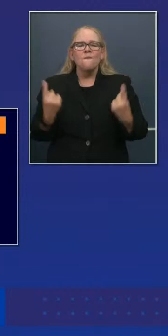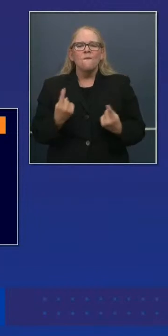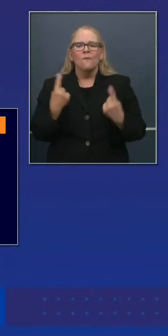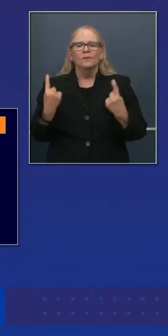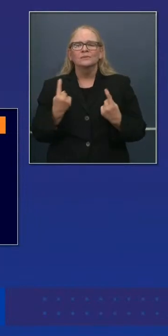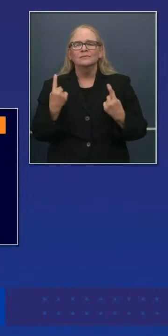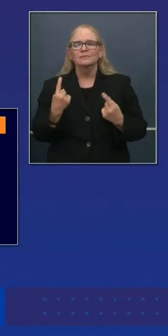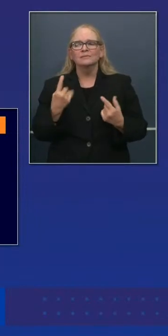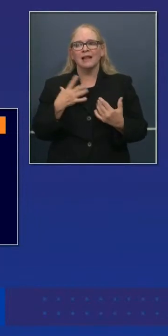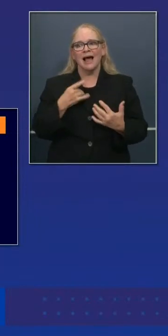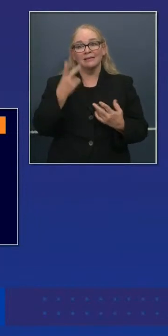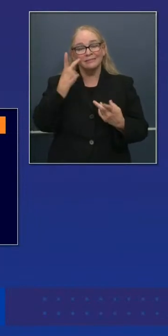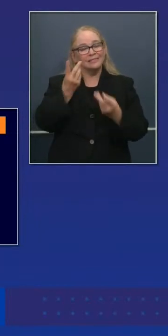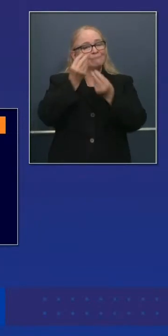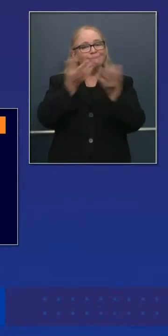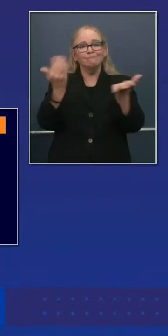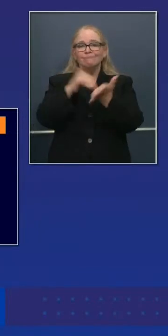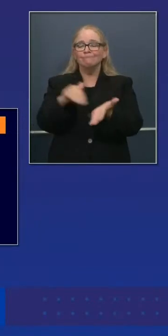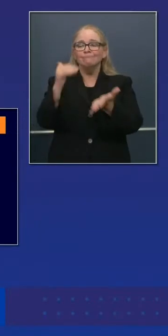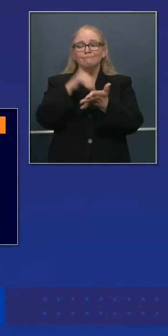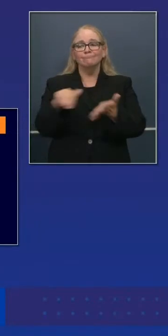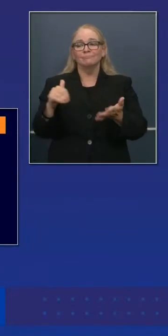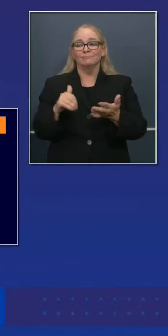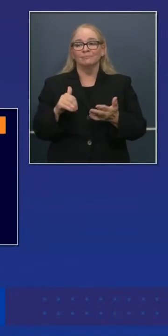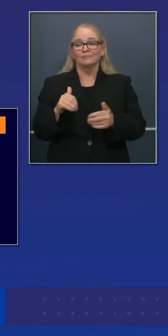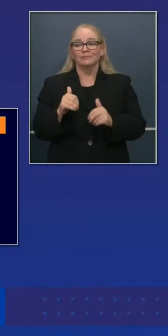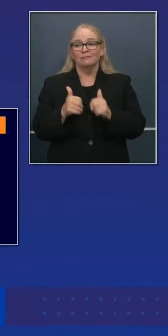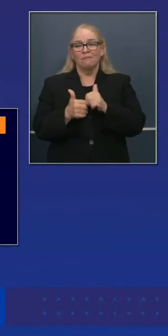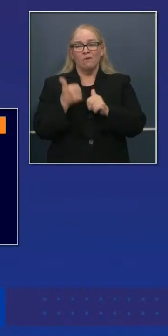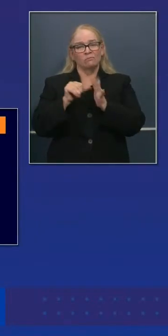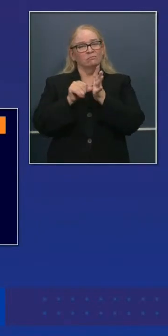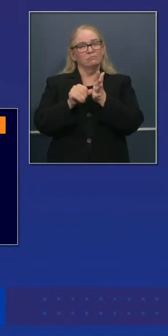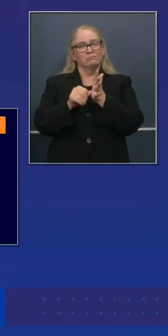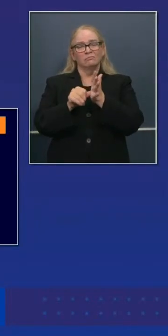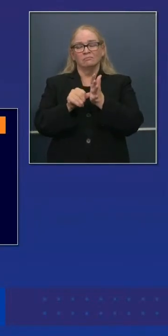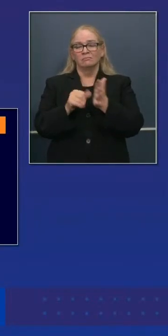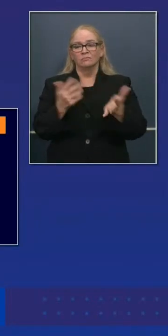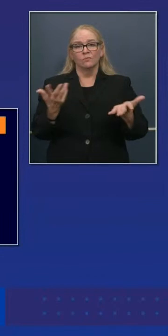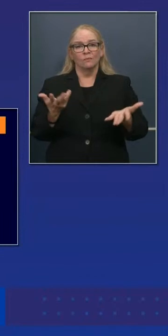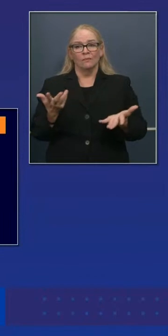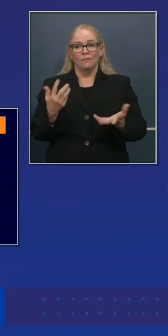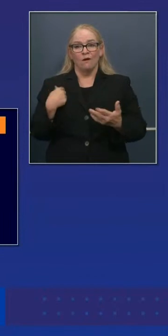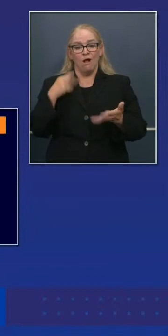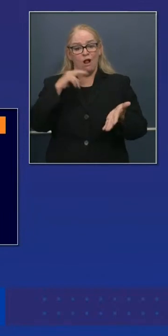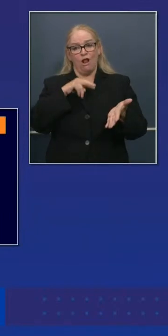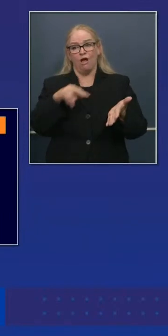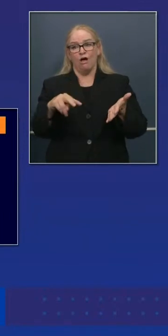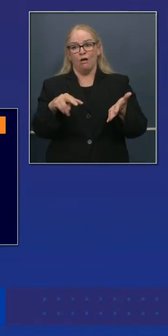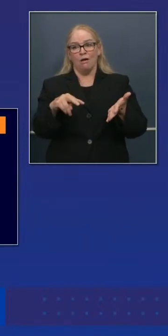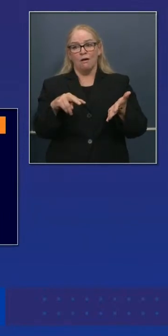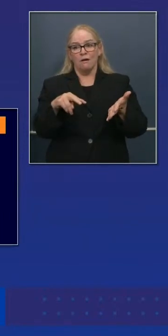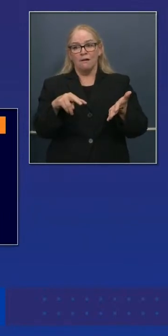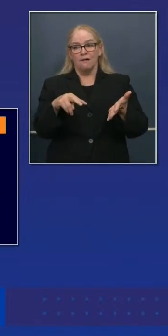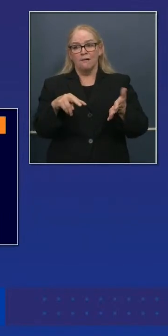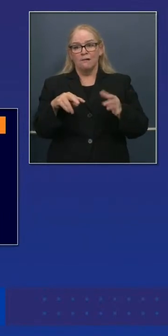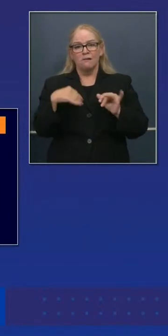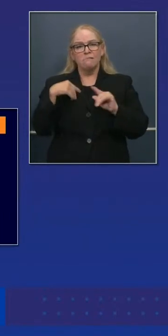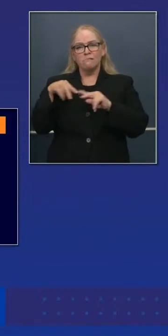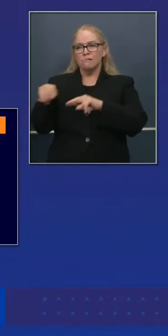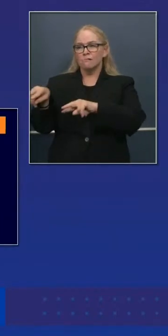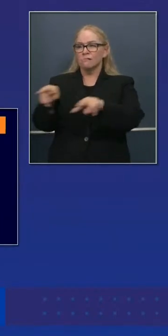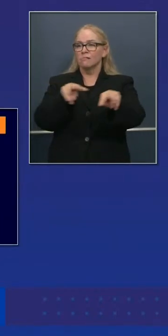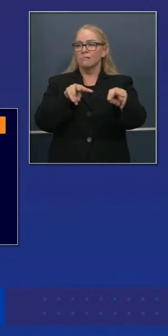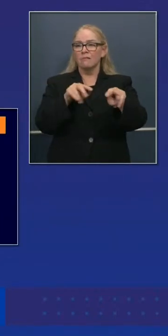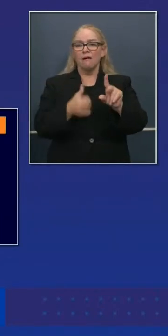of individual decision making, wearing masks being foundational. And I just want to acknowledge I've been working with a lot